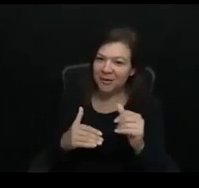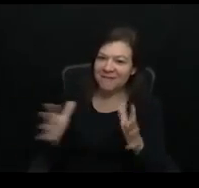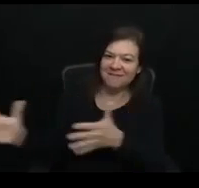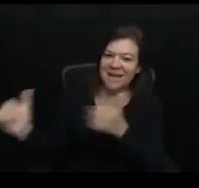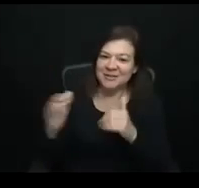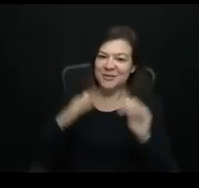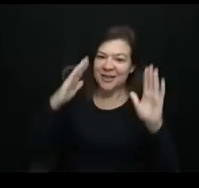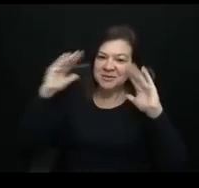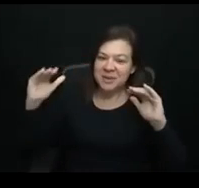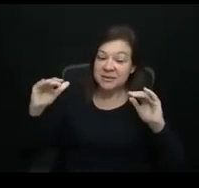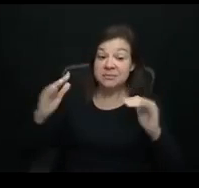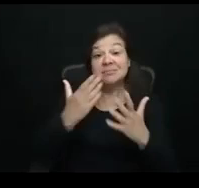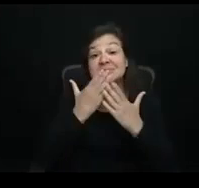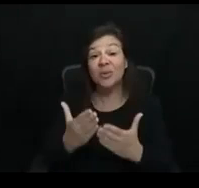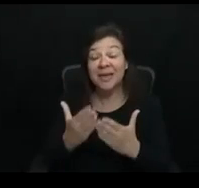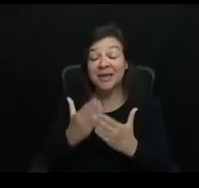look forward to taking any questions.